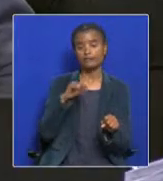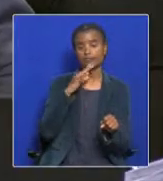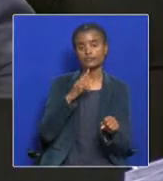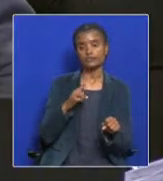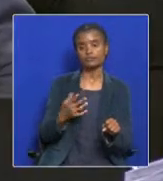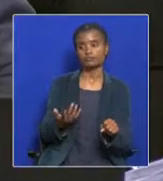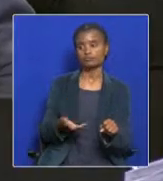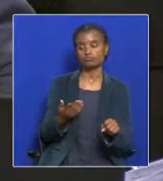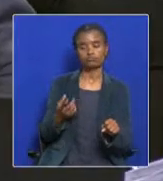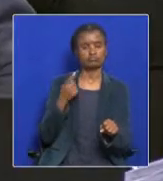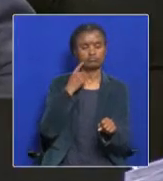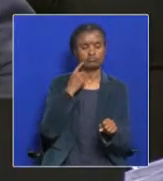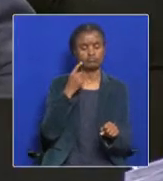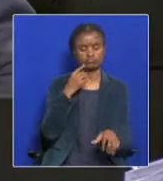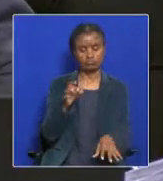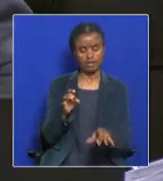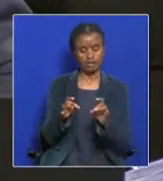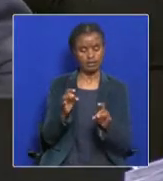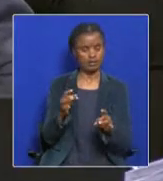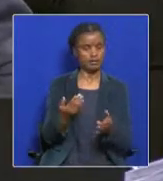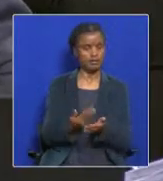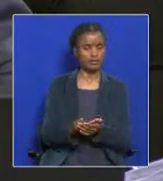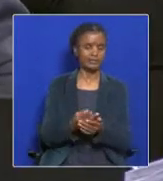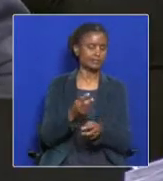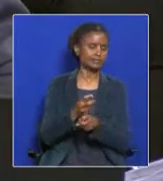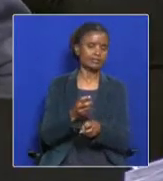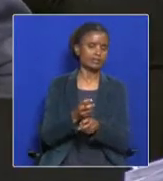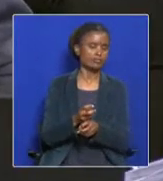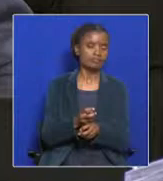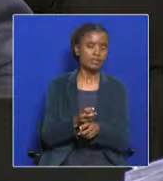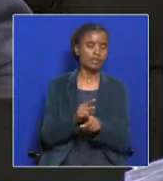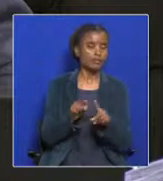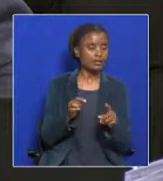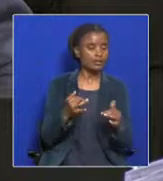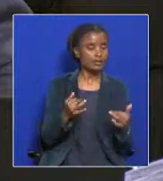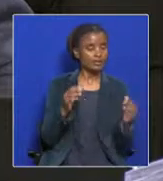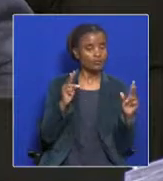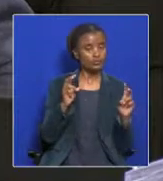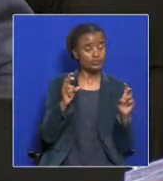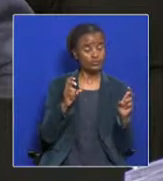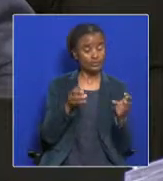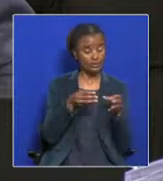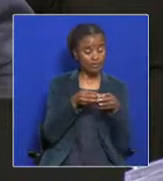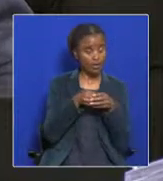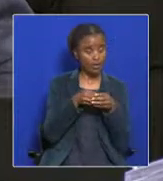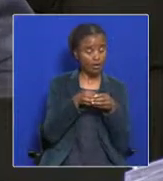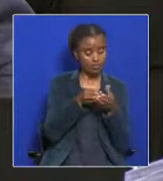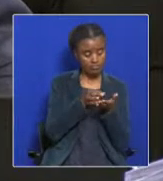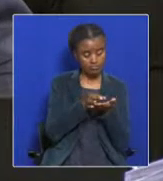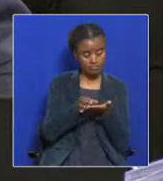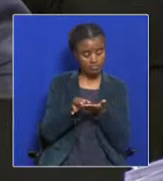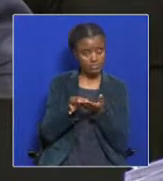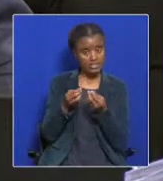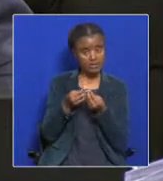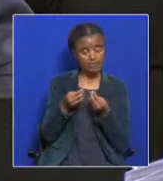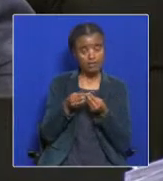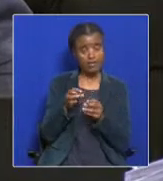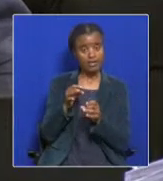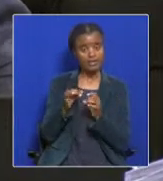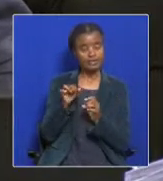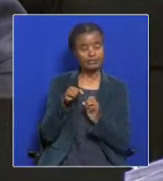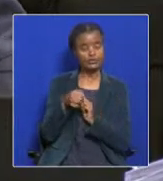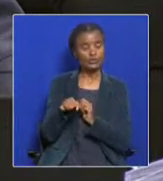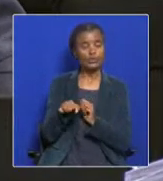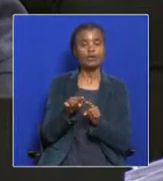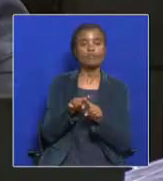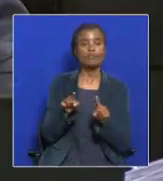Yes. So the issue is not whether that small sample could be analyzed or not. The issue was, if you want to destroy, you need to know